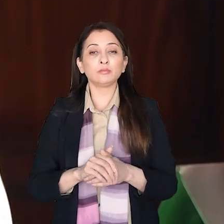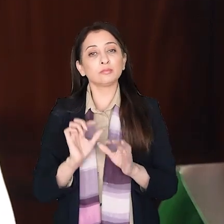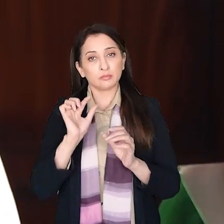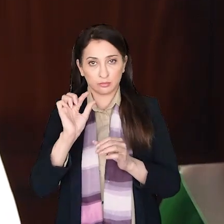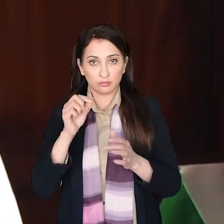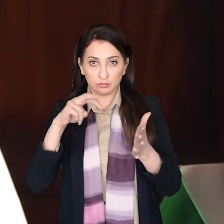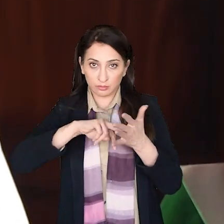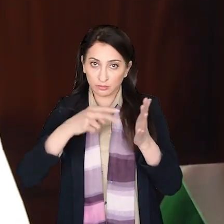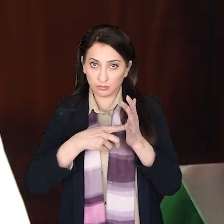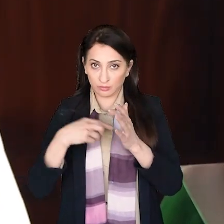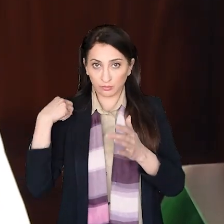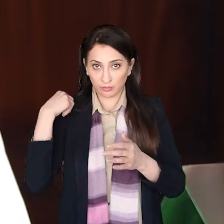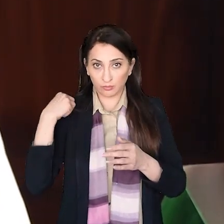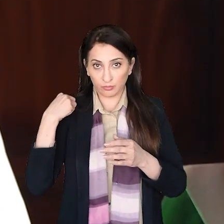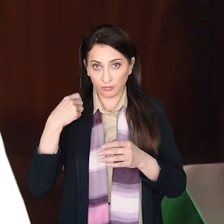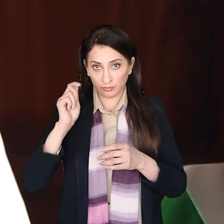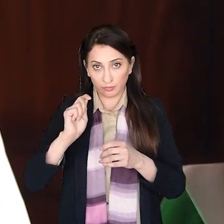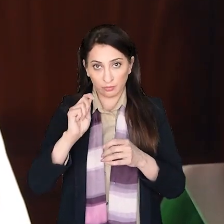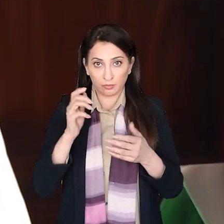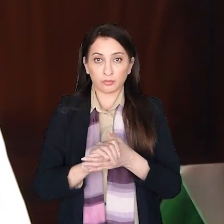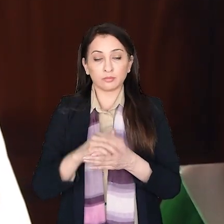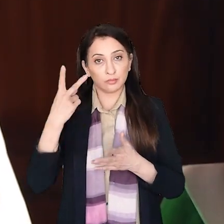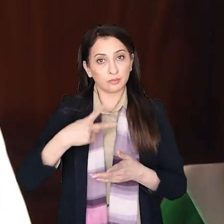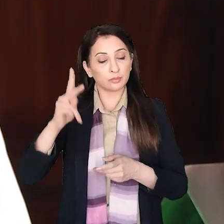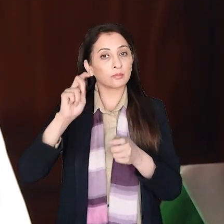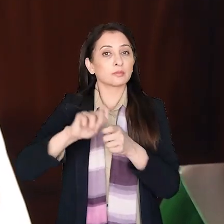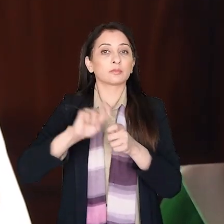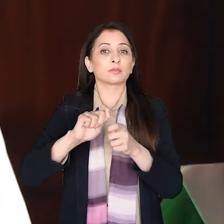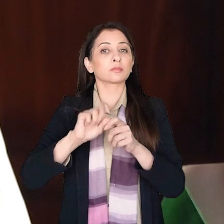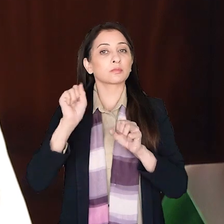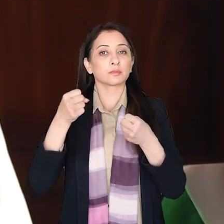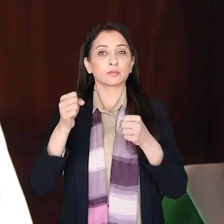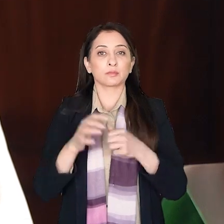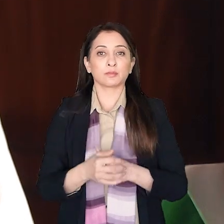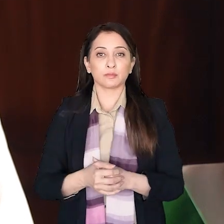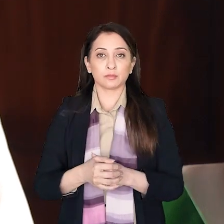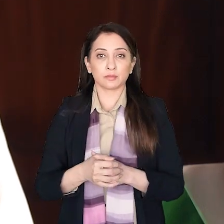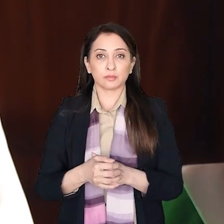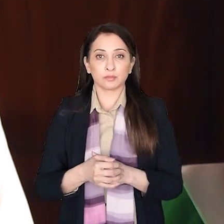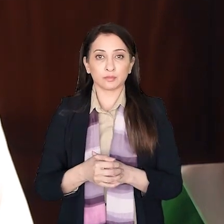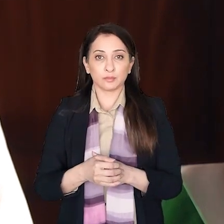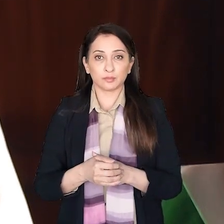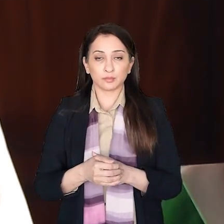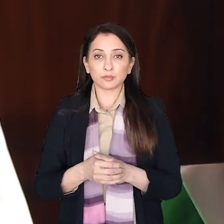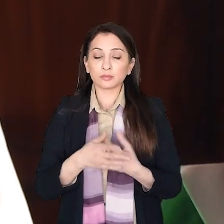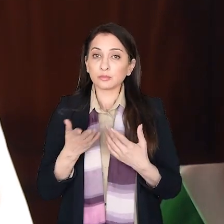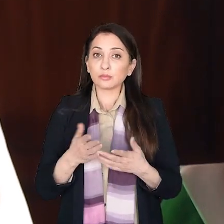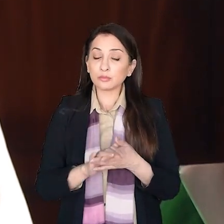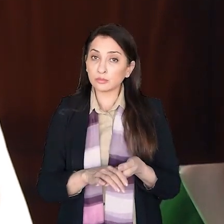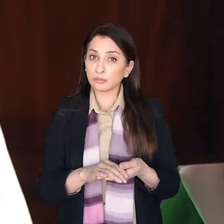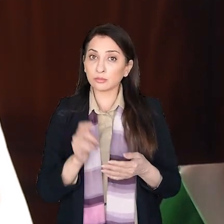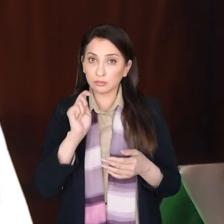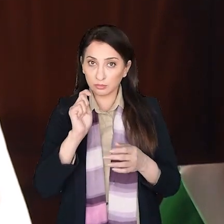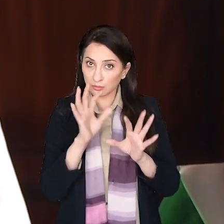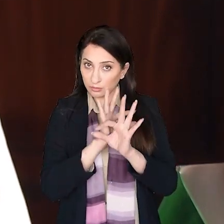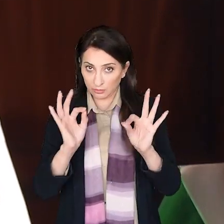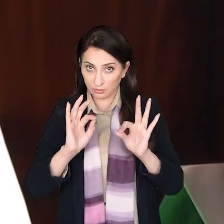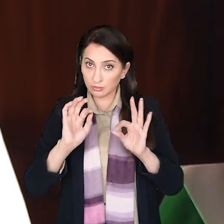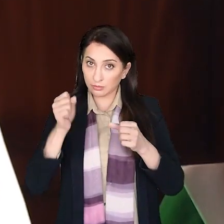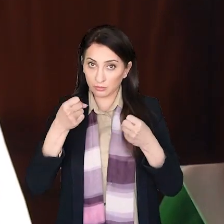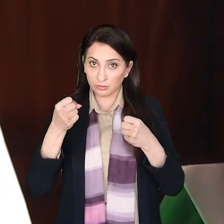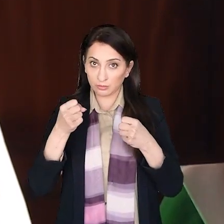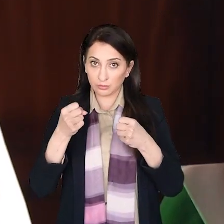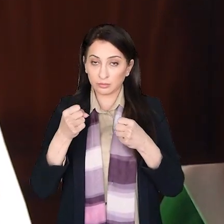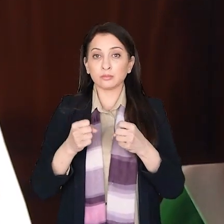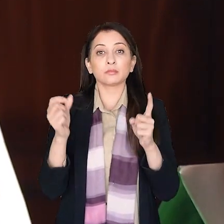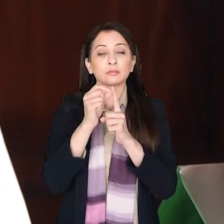some of the examples in the textile sector which can be used for sustainable manufacturing. And in doing so, you're playing your role in